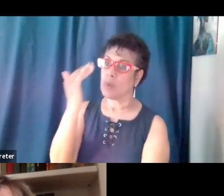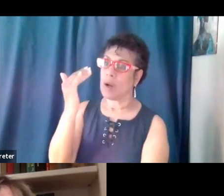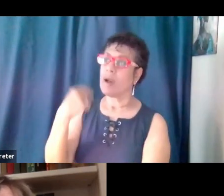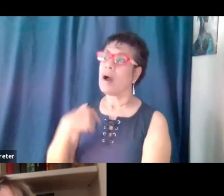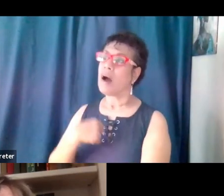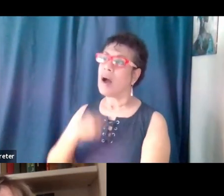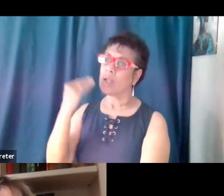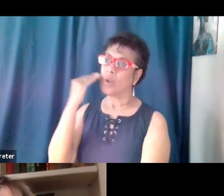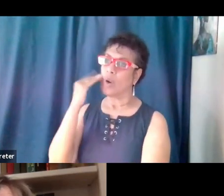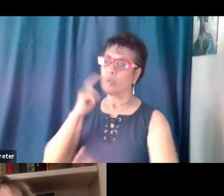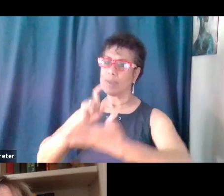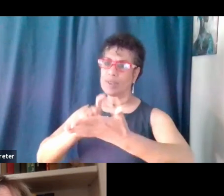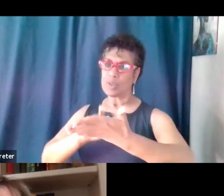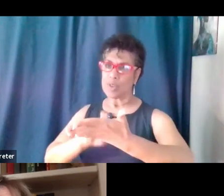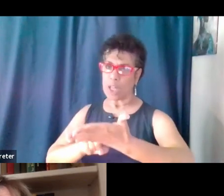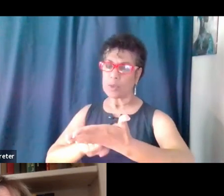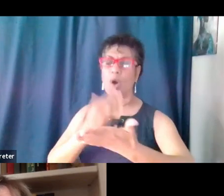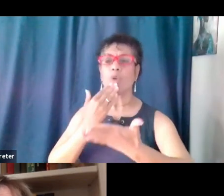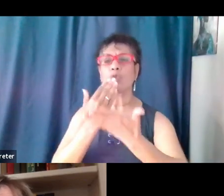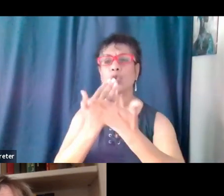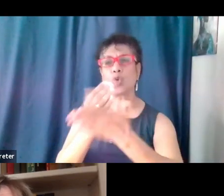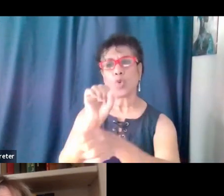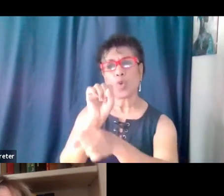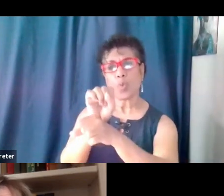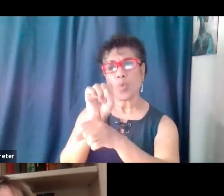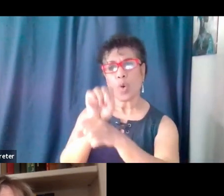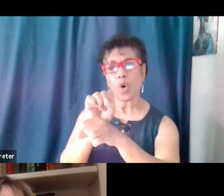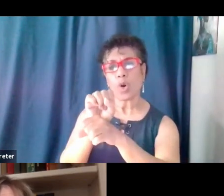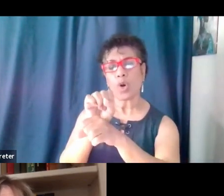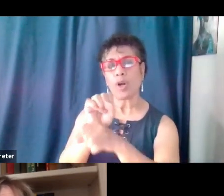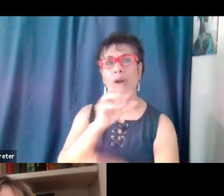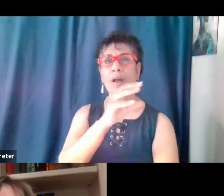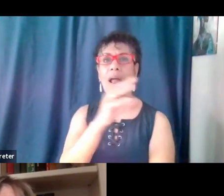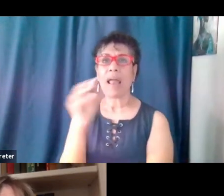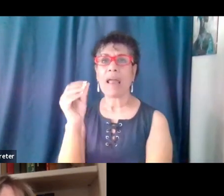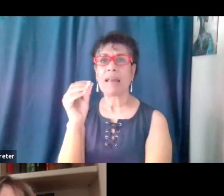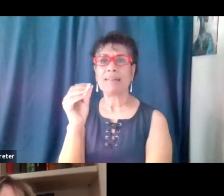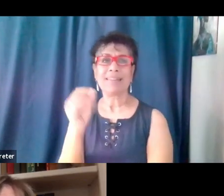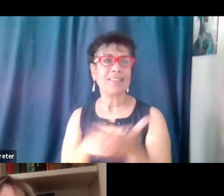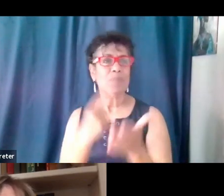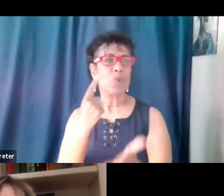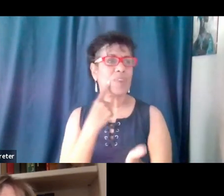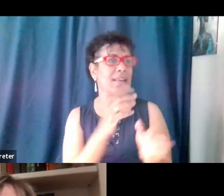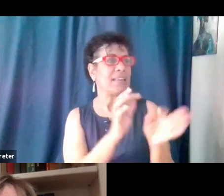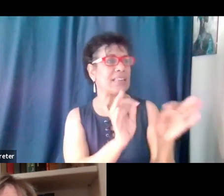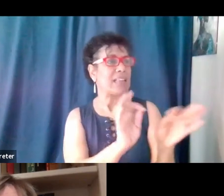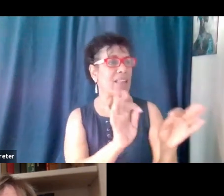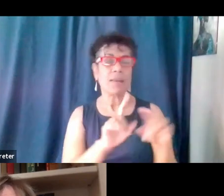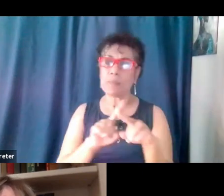this acknowledgement of good work can sometimes seem frivolous when there